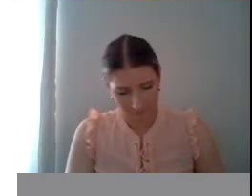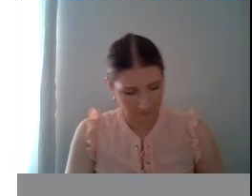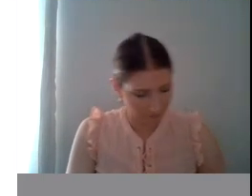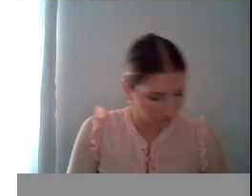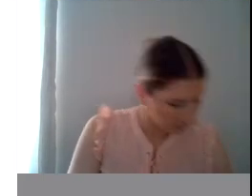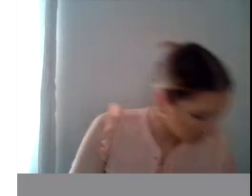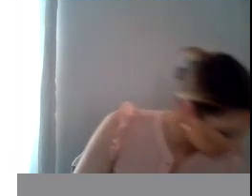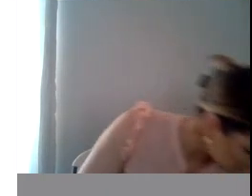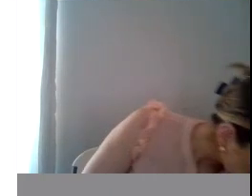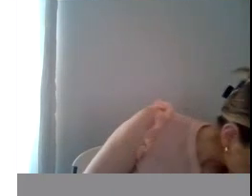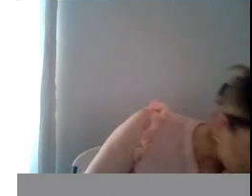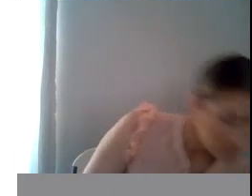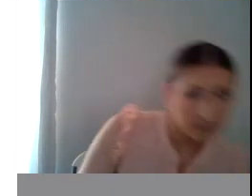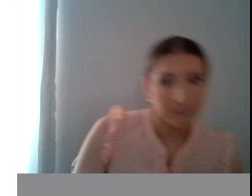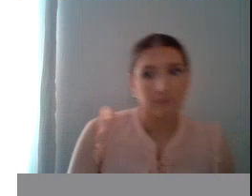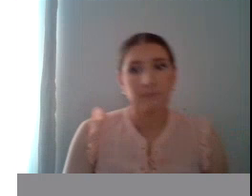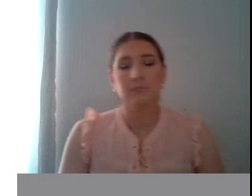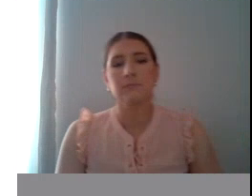will be crucial.